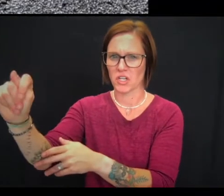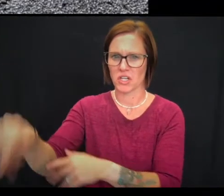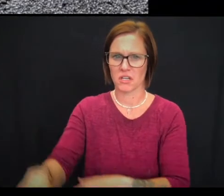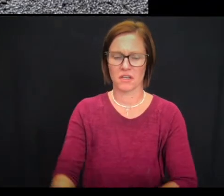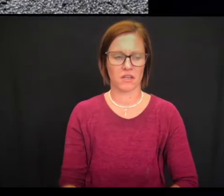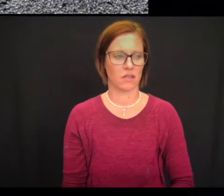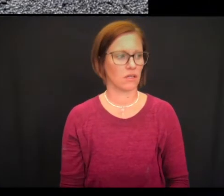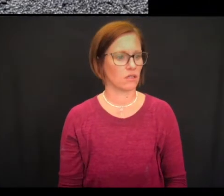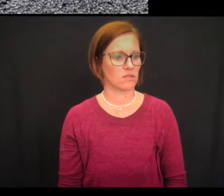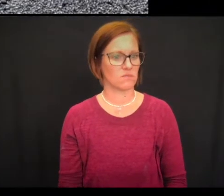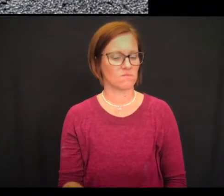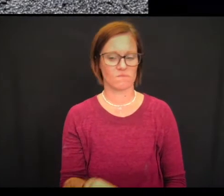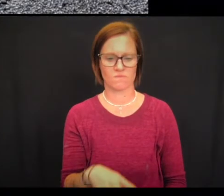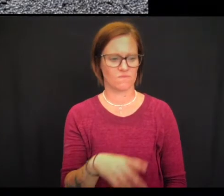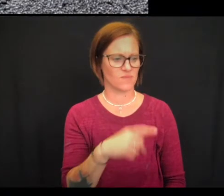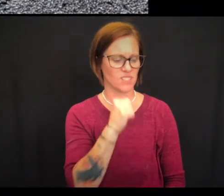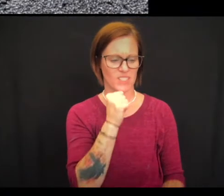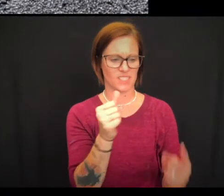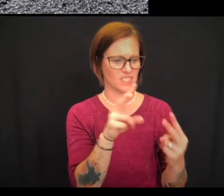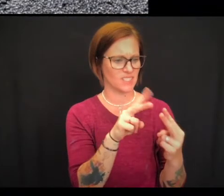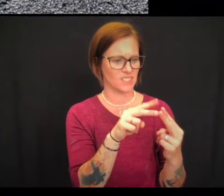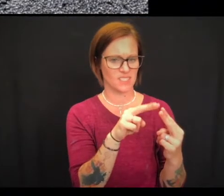It's not the couple.